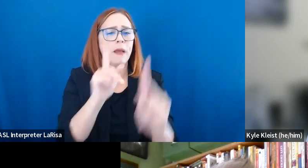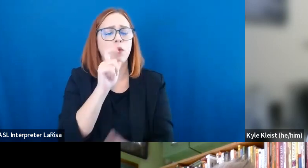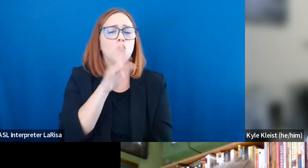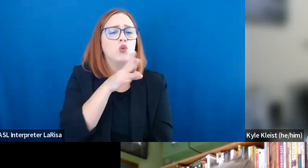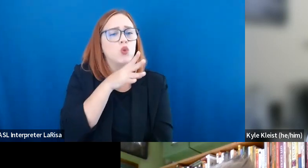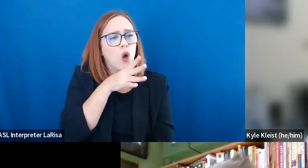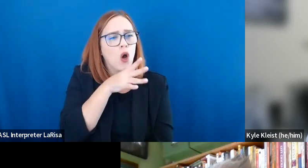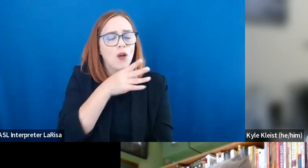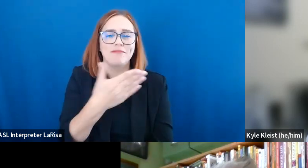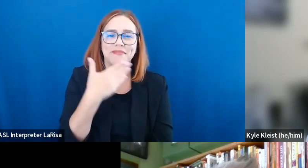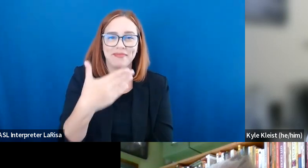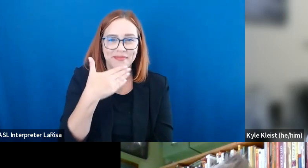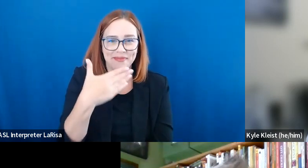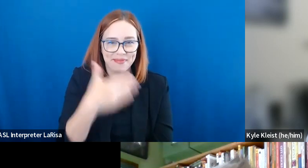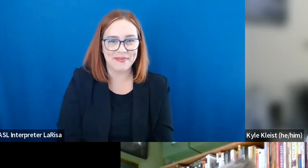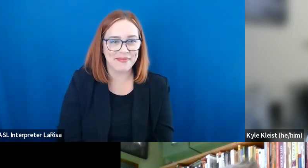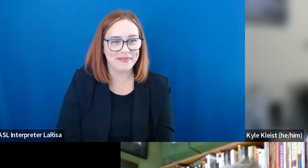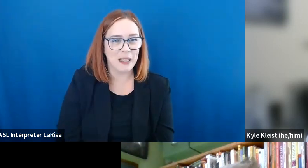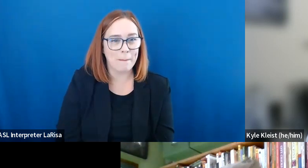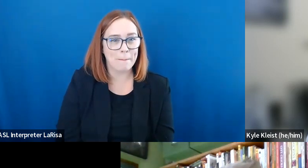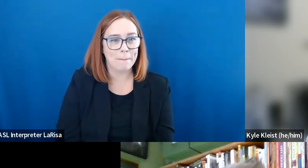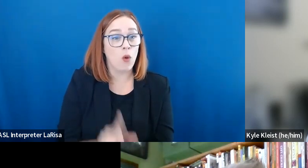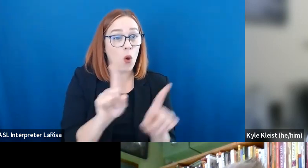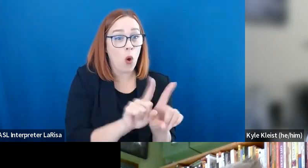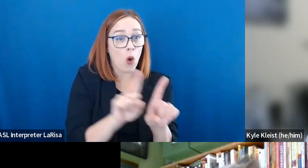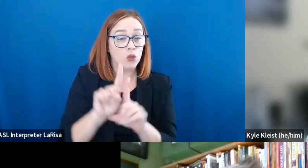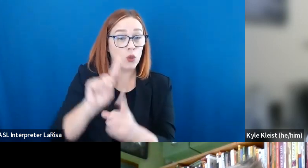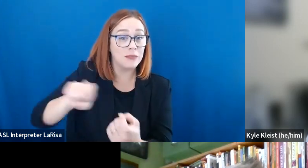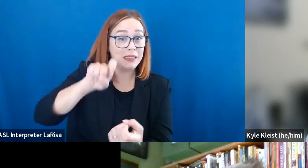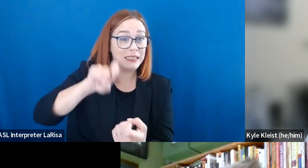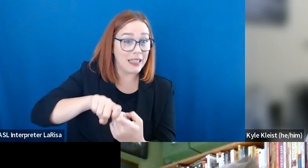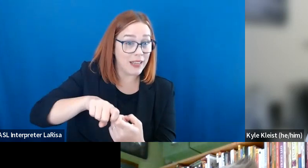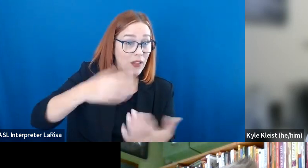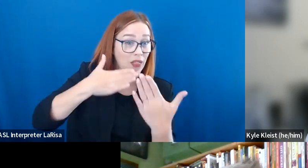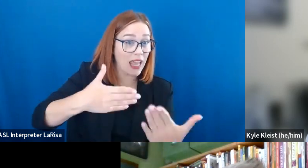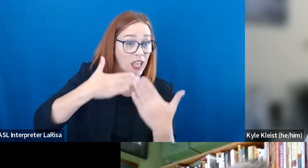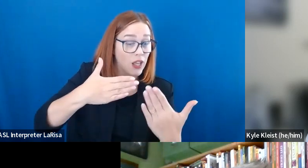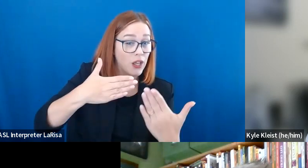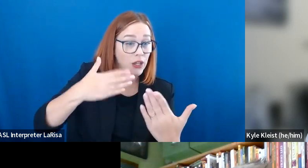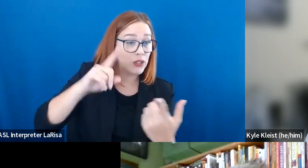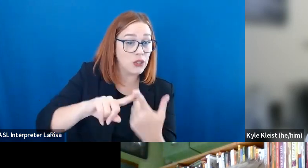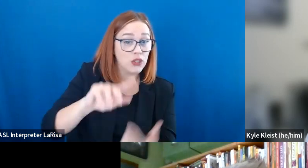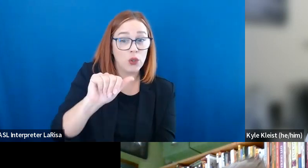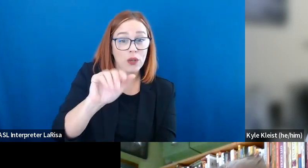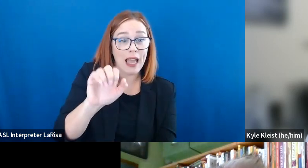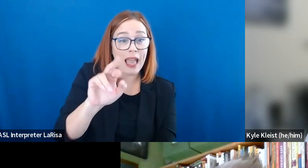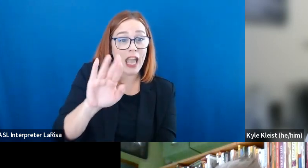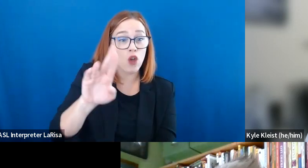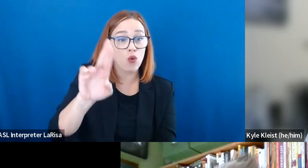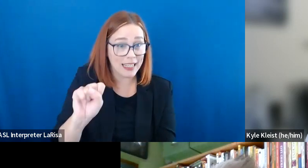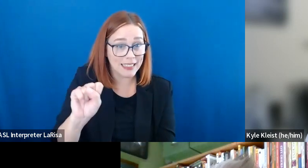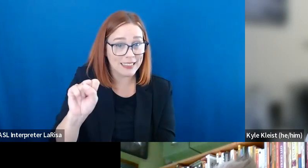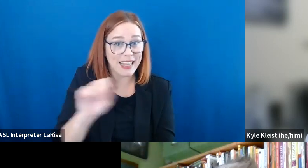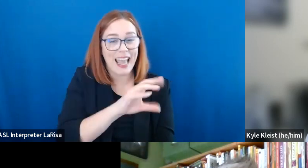as well. I think we ought to say a specific thank you to Arius and Abby, who had to work very